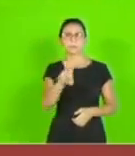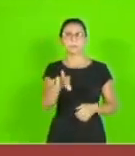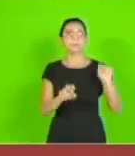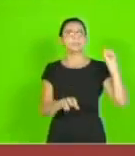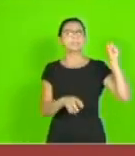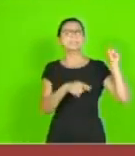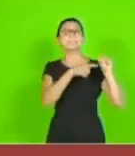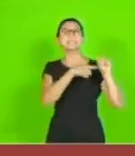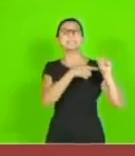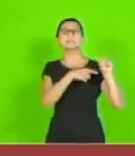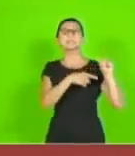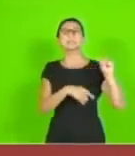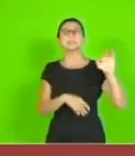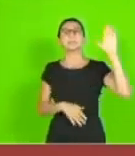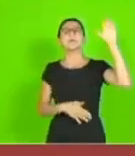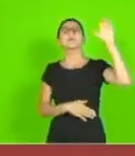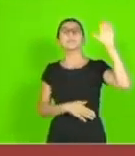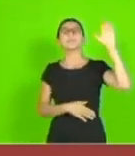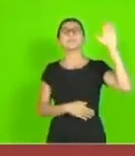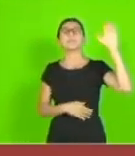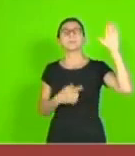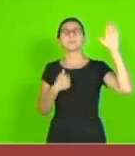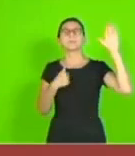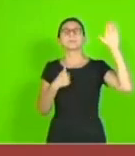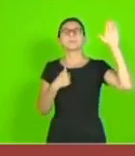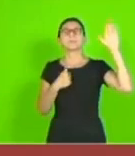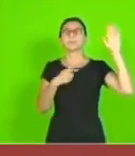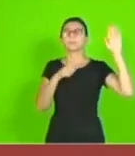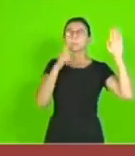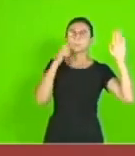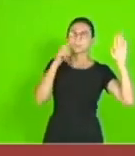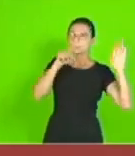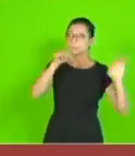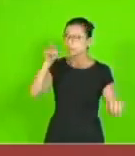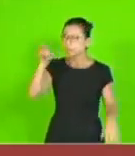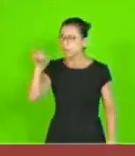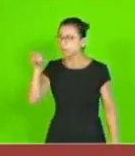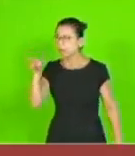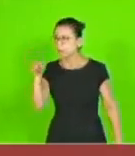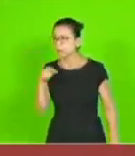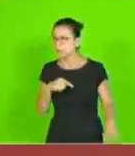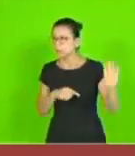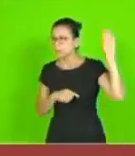Those who said yes, raise your hand. Were the excuses right?